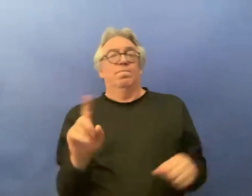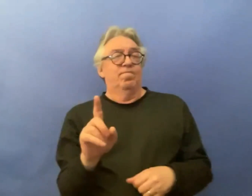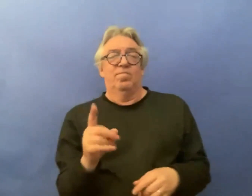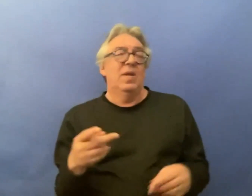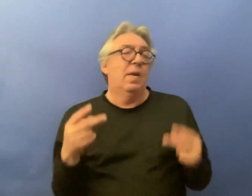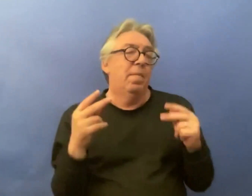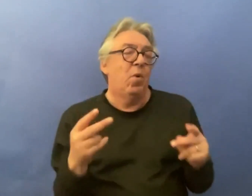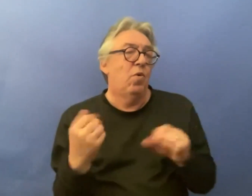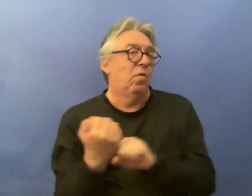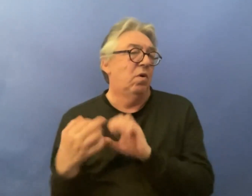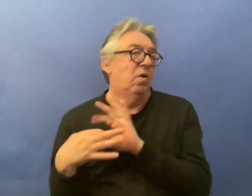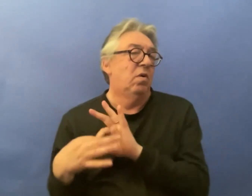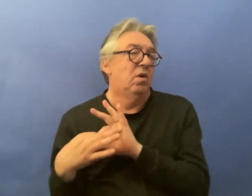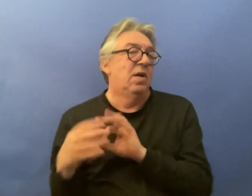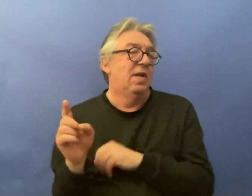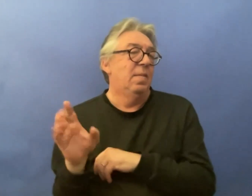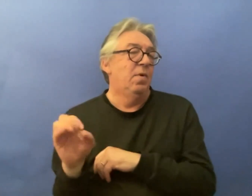also help us further